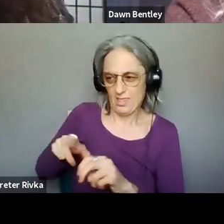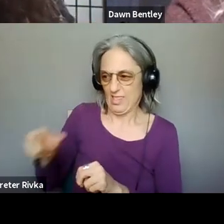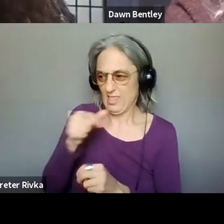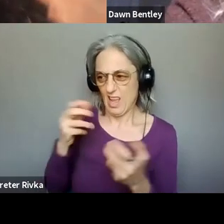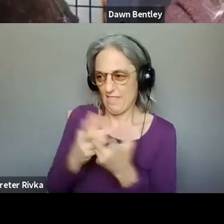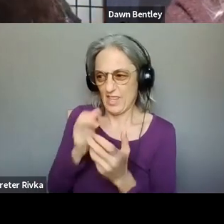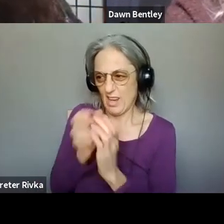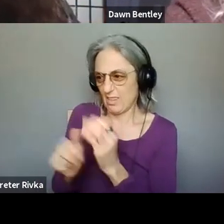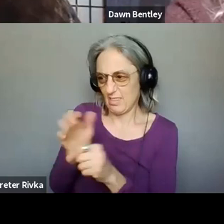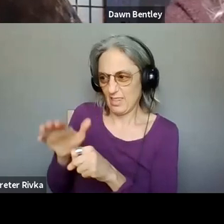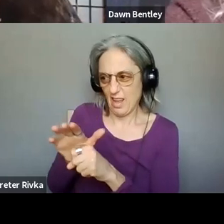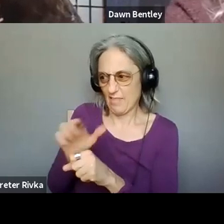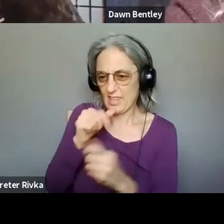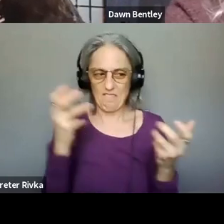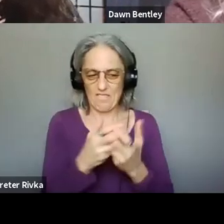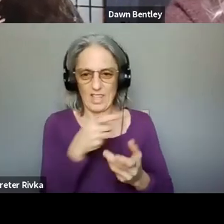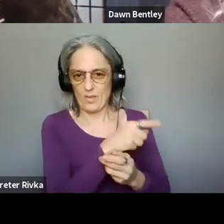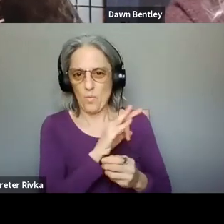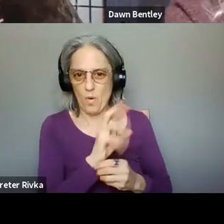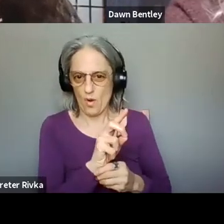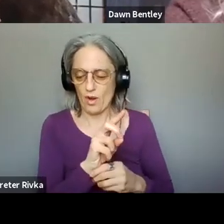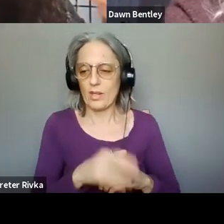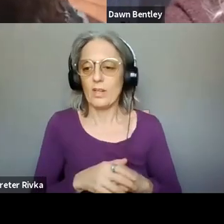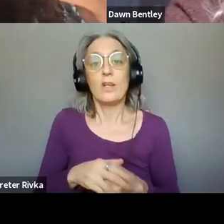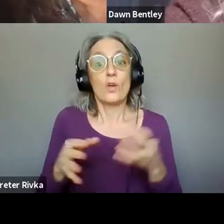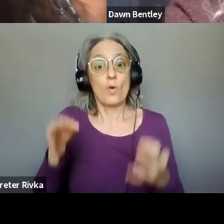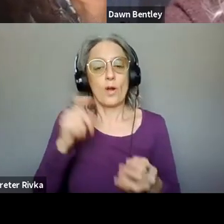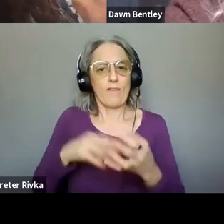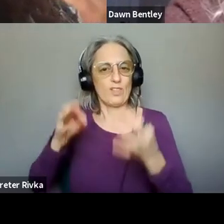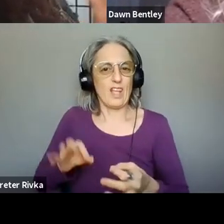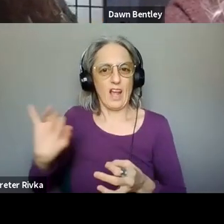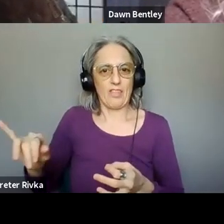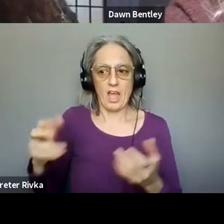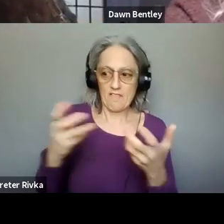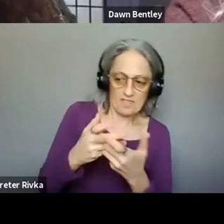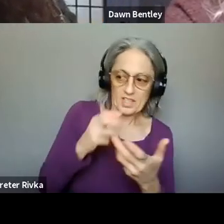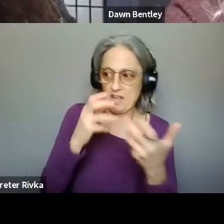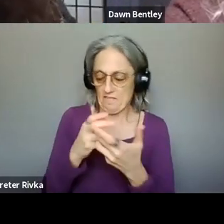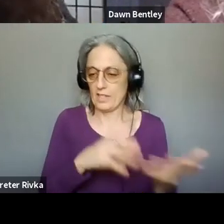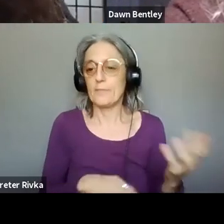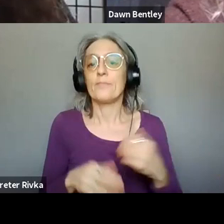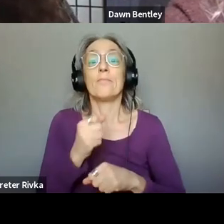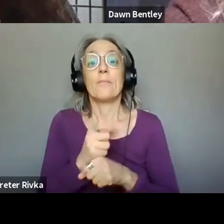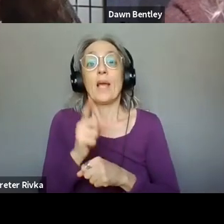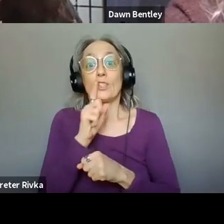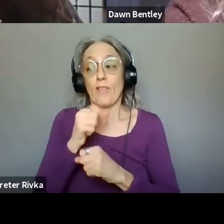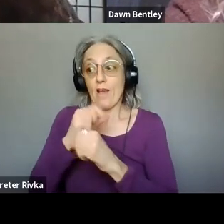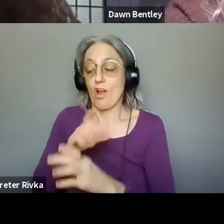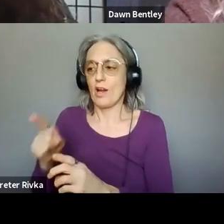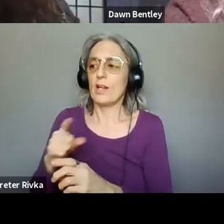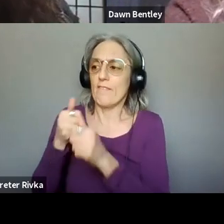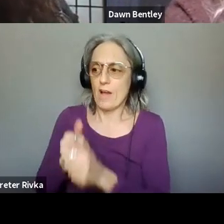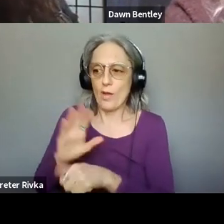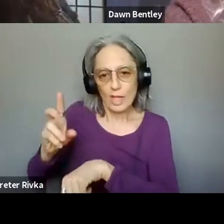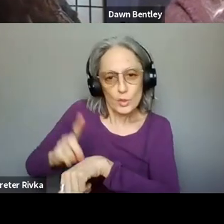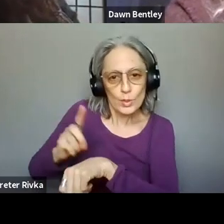role the court plays as this goes on as part of their superior guardianship role is they make sure that the guardian is doing their duty. So make sure